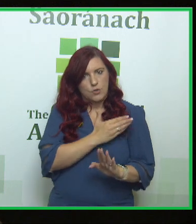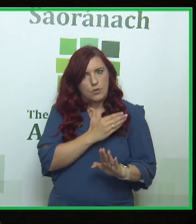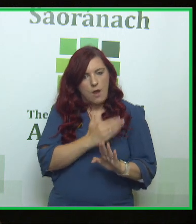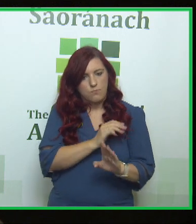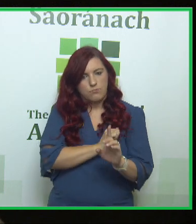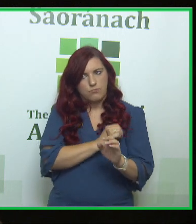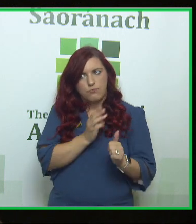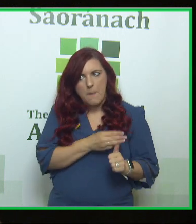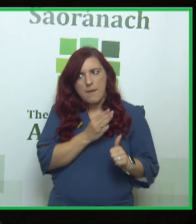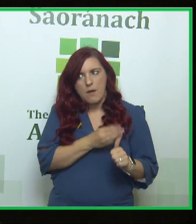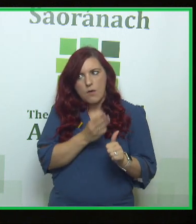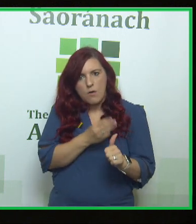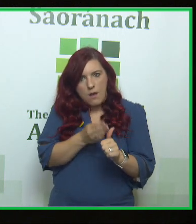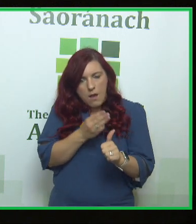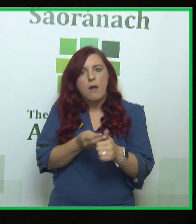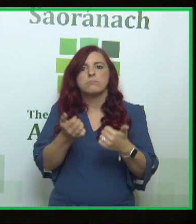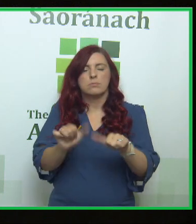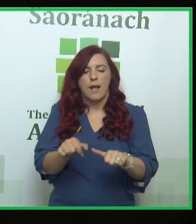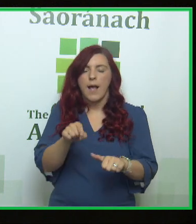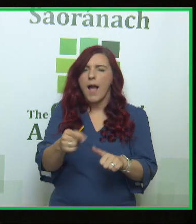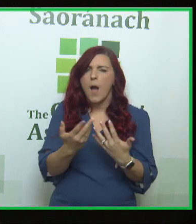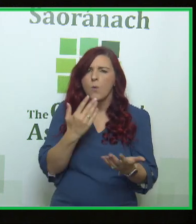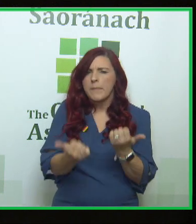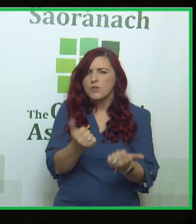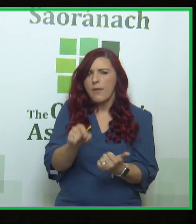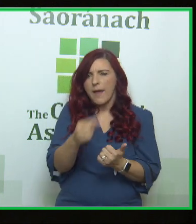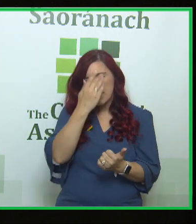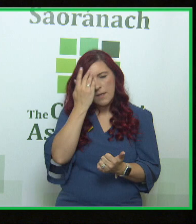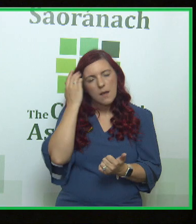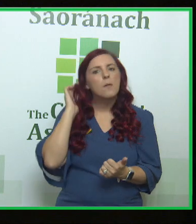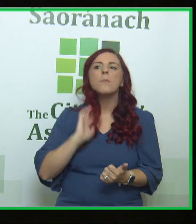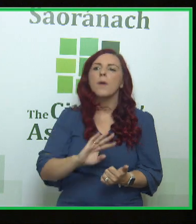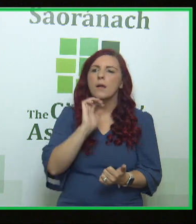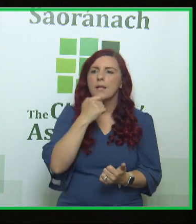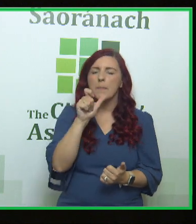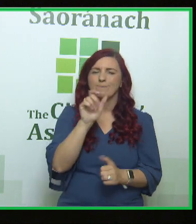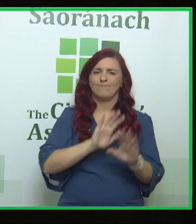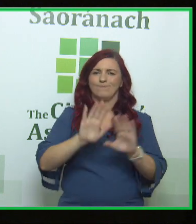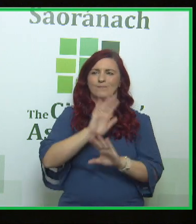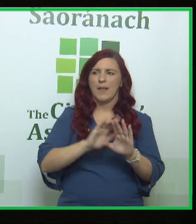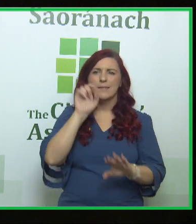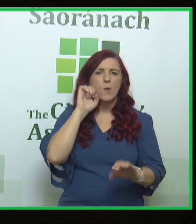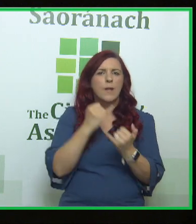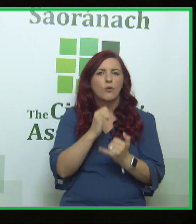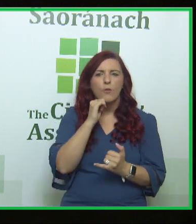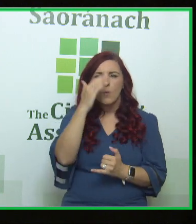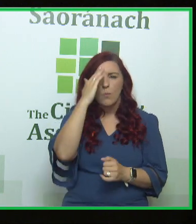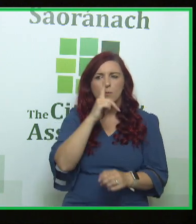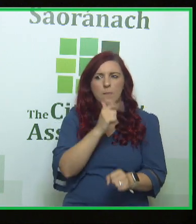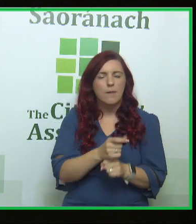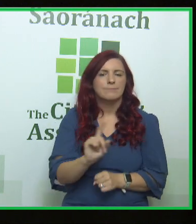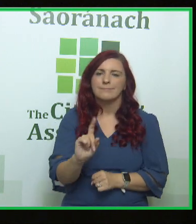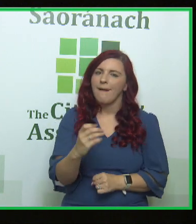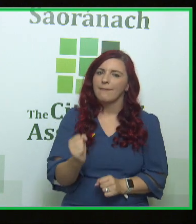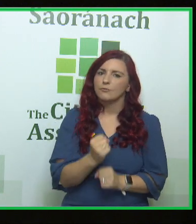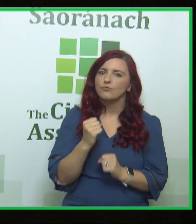themselves, and how we quantify and measure that, because people think it's very woolly and we don't know what we're talking about, but there's actually quite a staunch hard